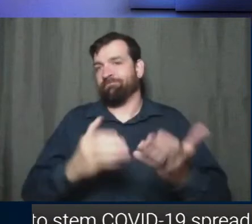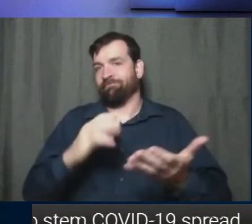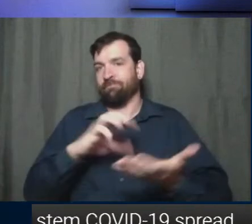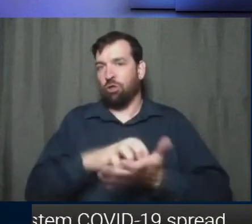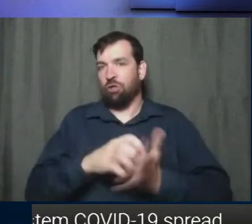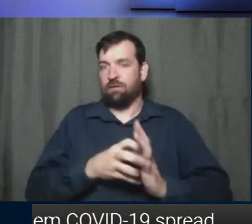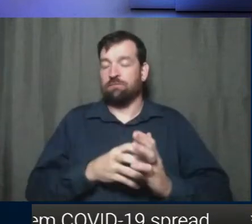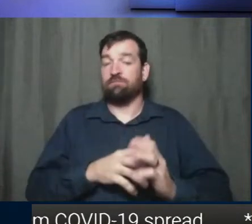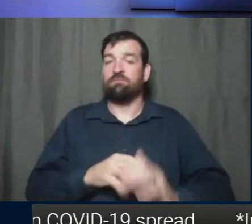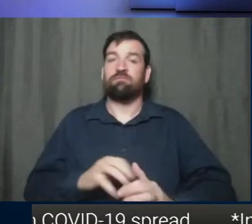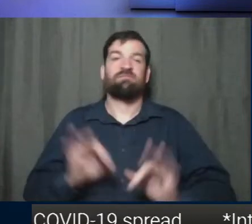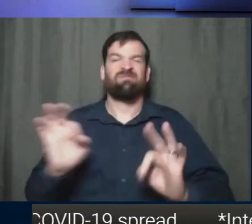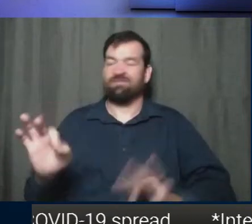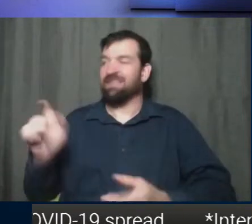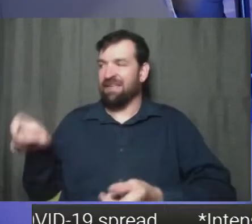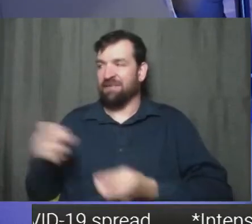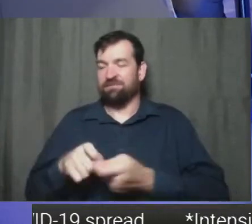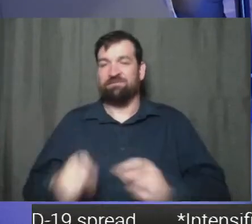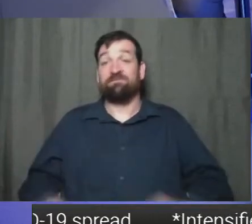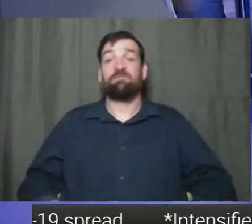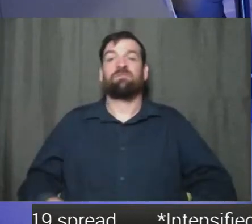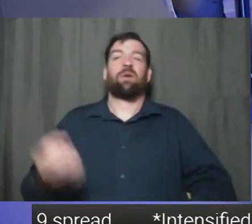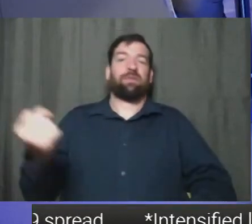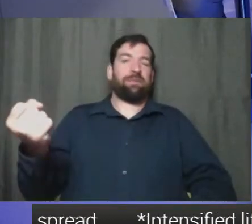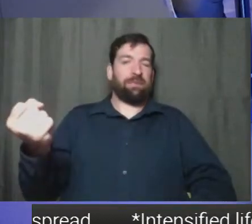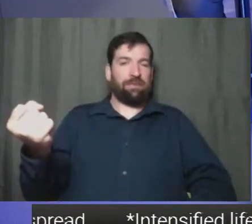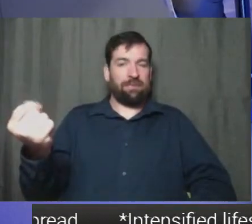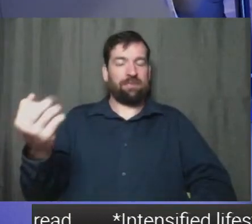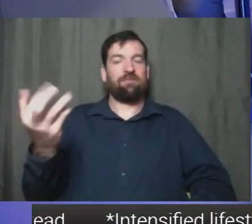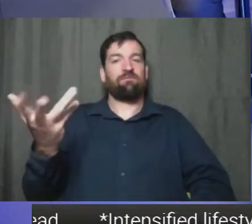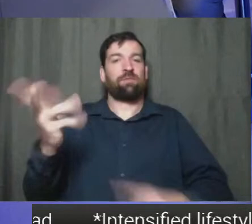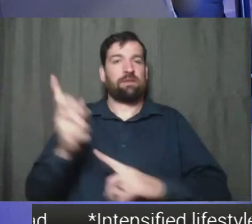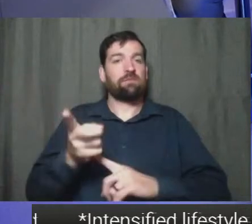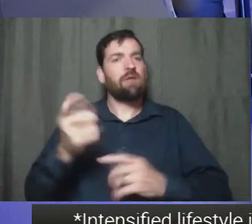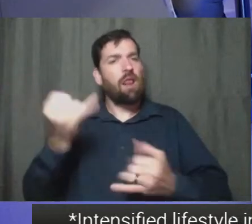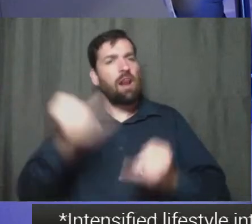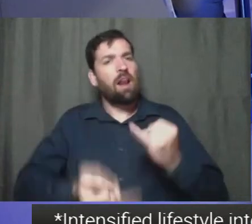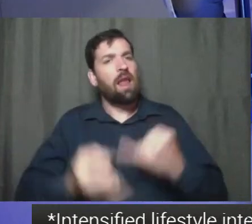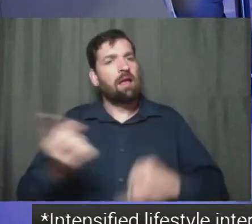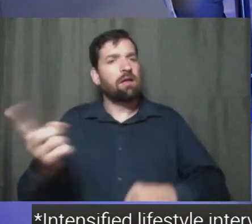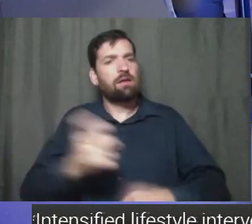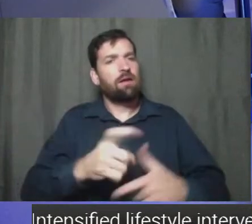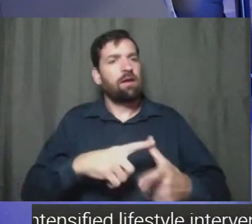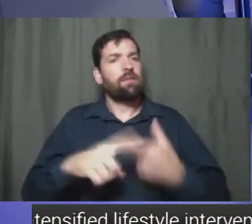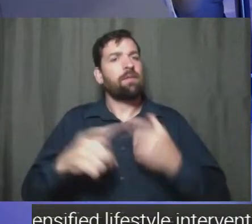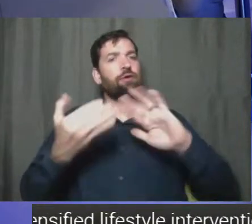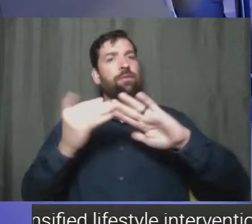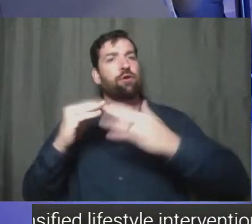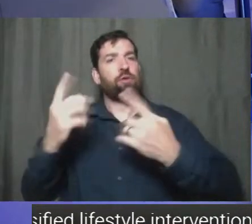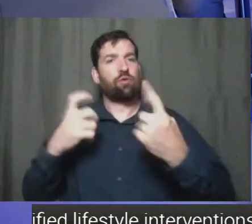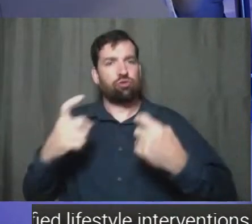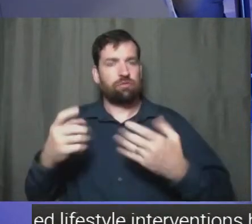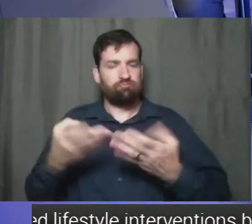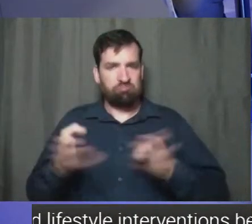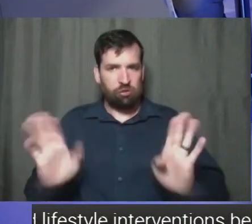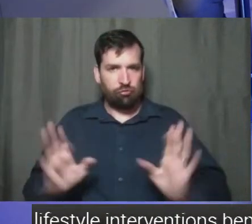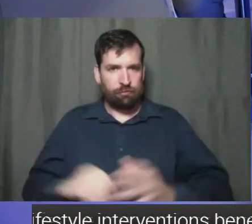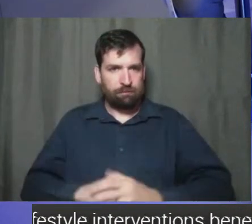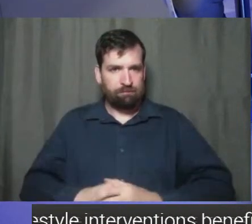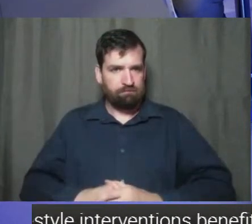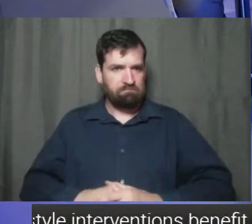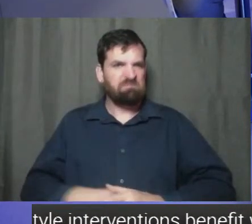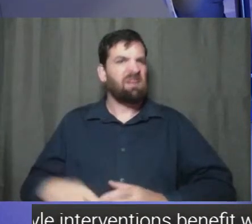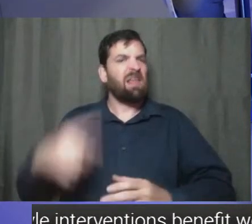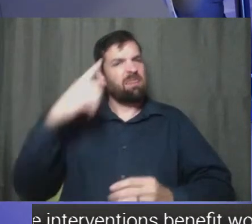to so hang tight there for just a moment. Just last question before we get to community questions, Dr. Taylor. Just in general, what do we need to be thinking about? I